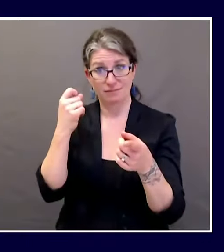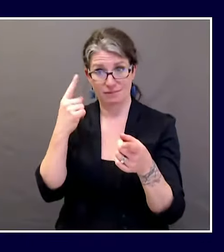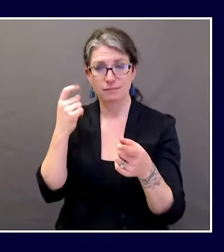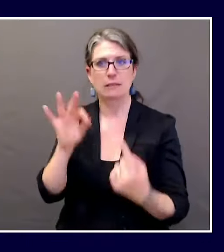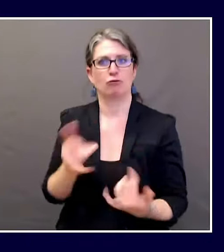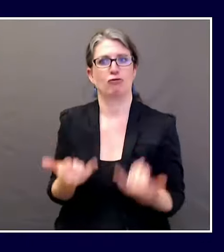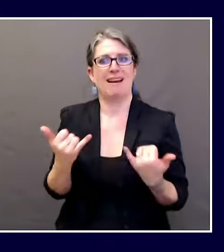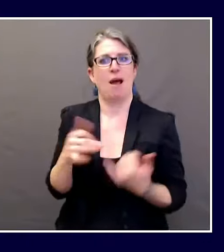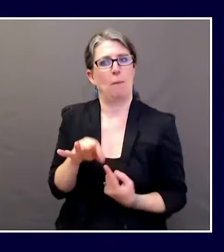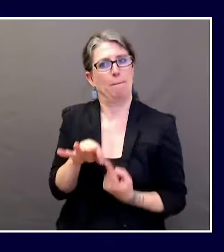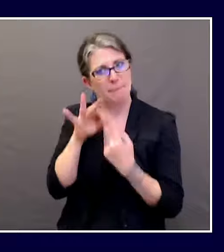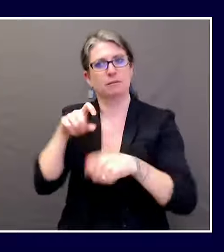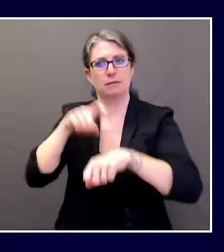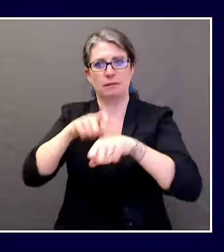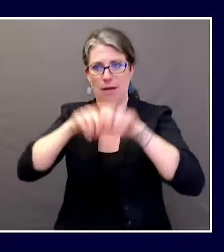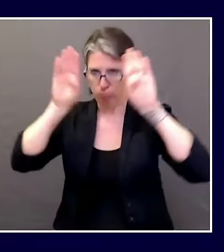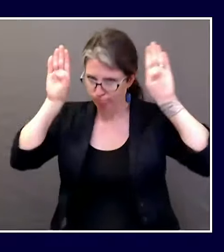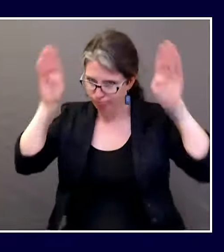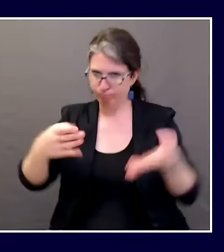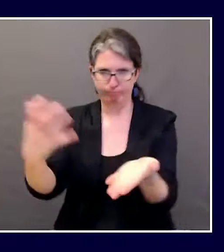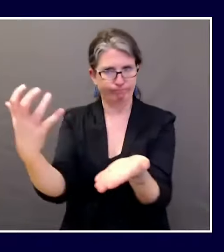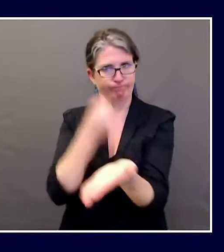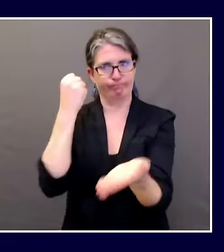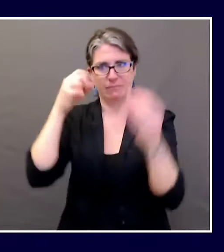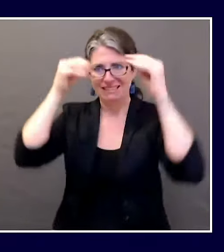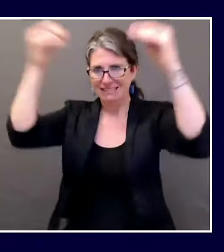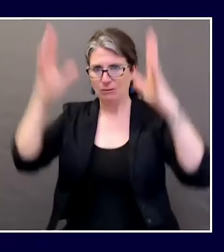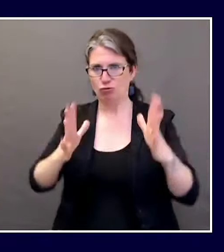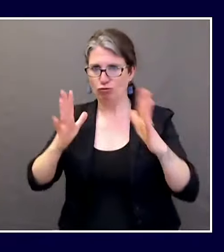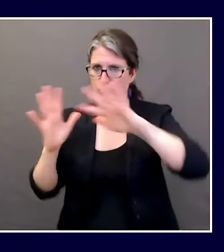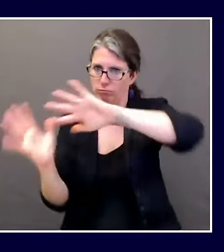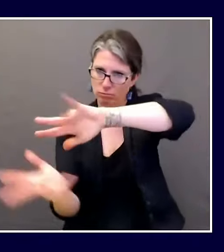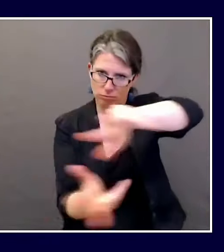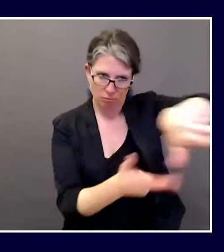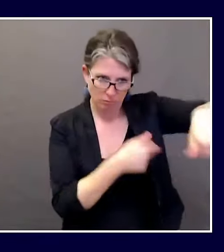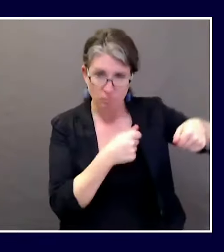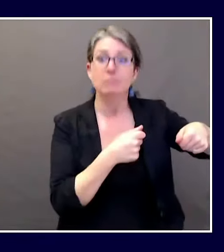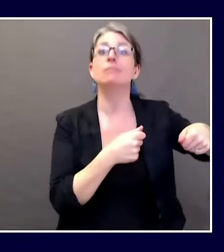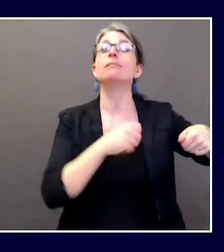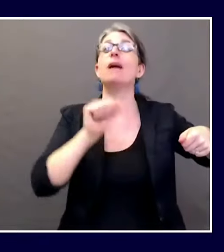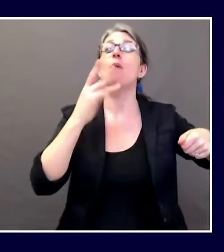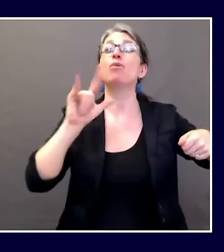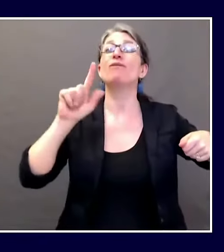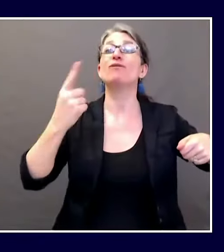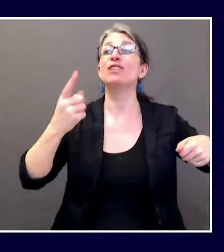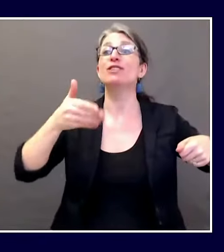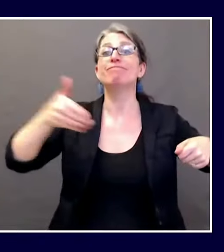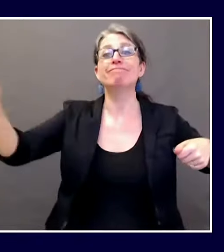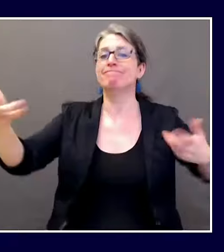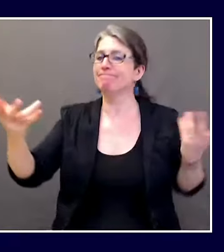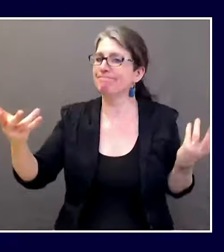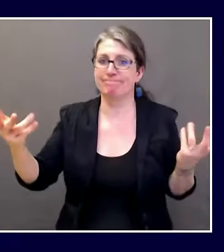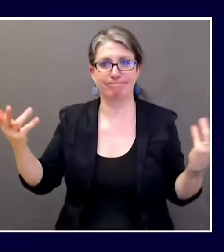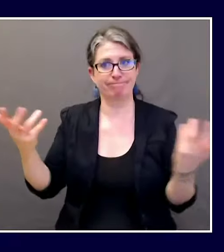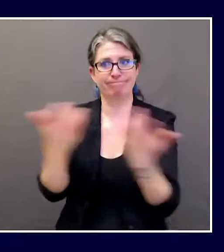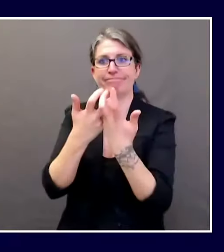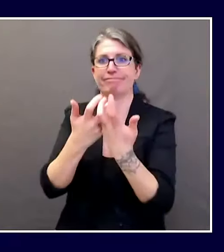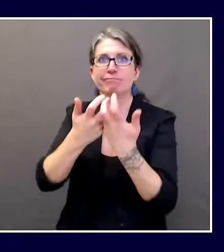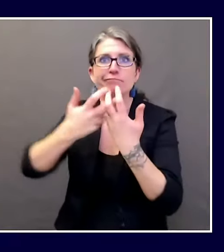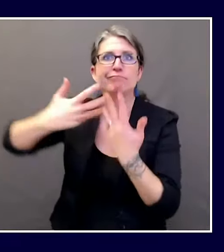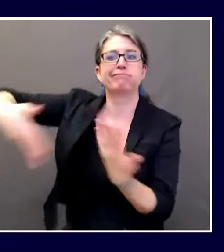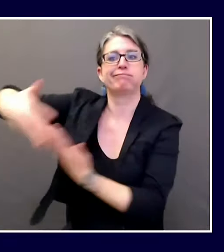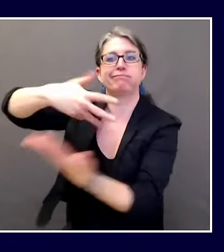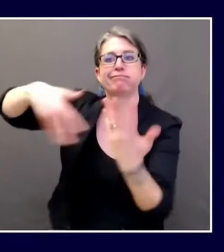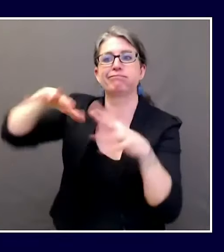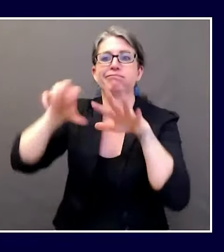be available to any eligible Maine person. Okay, and I'm sorry, I just wanted to follow up on that last point. I promise not to take any more of your time,